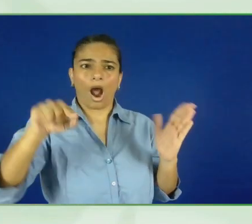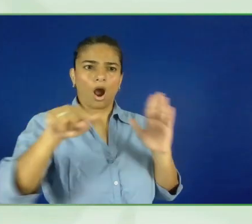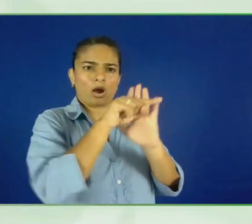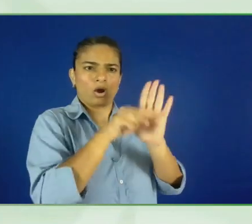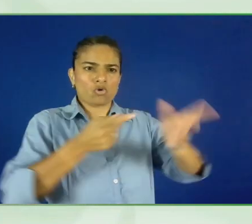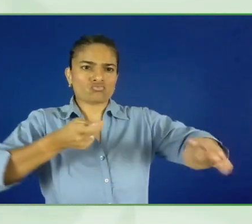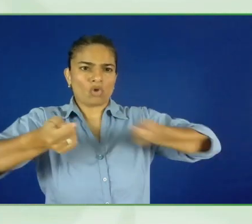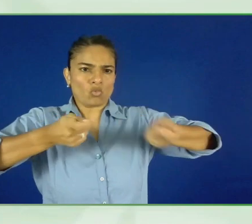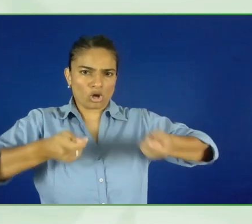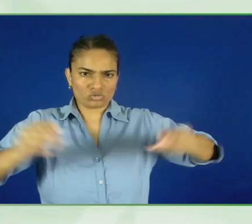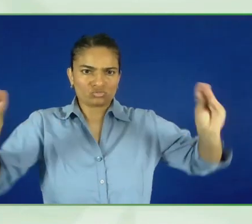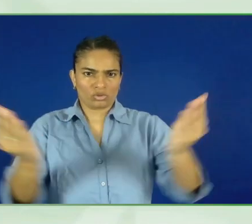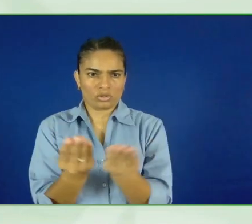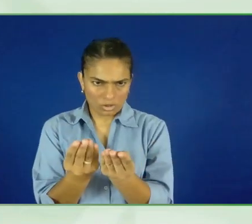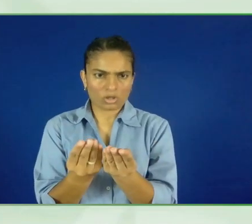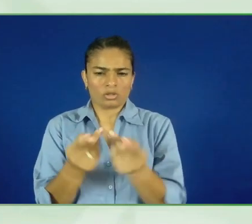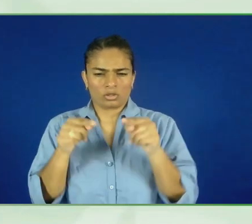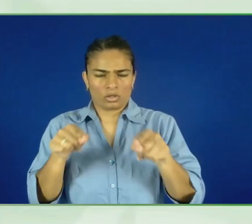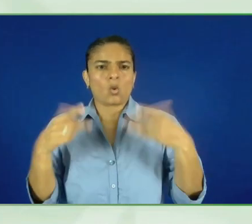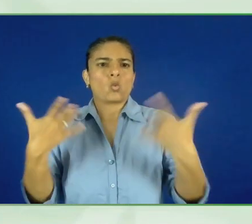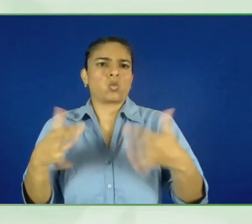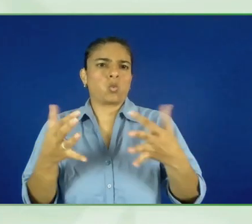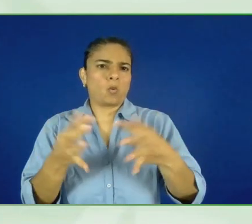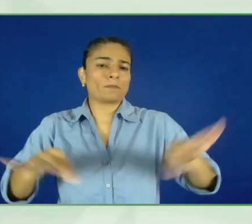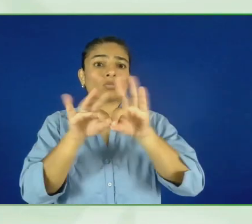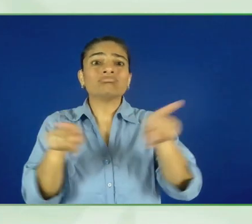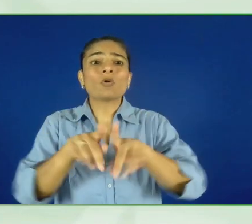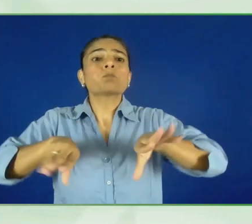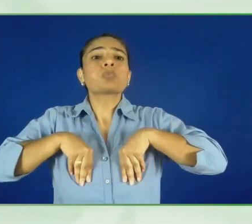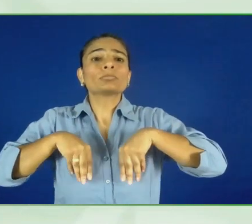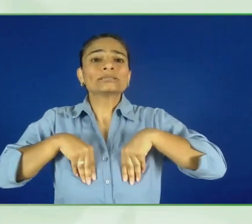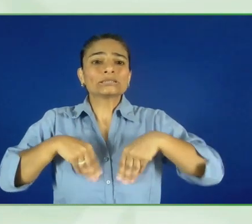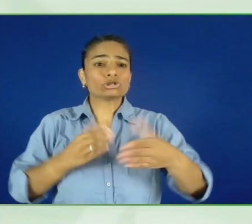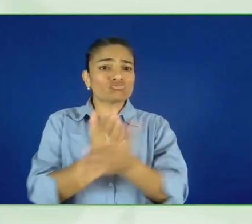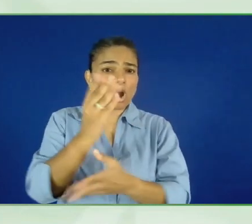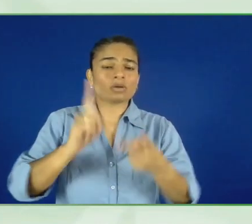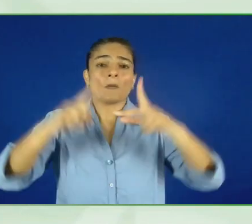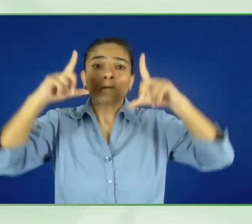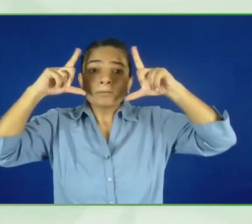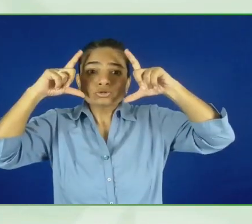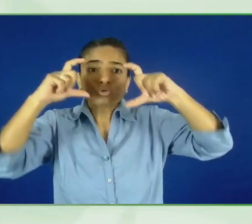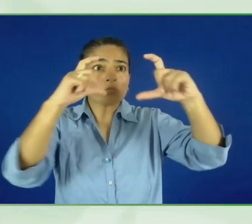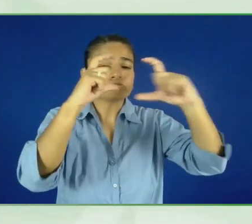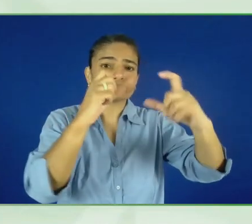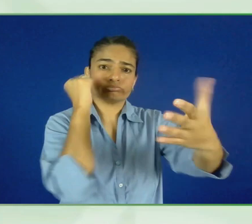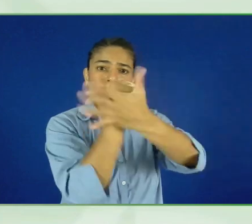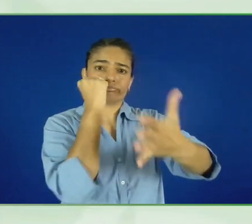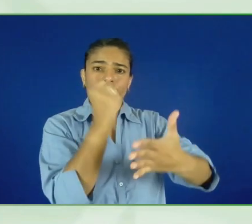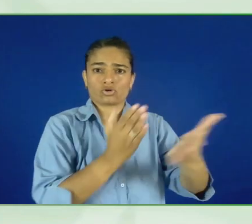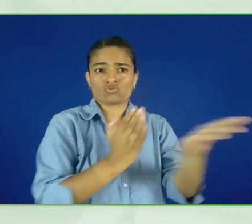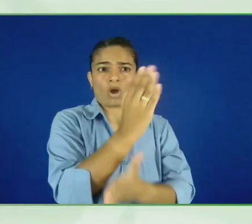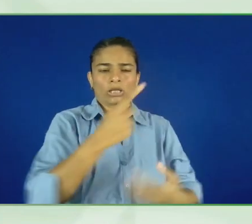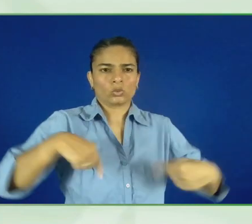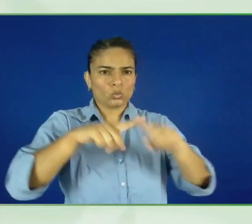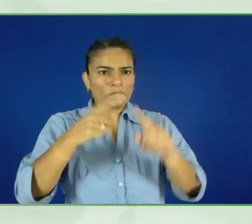are picture, copyright, source rights, so there's a lot to consider. But we don't want to frighten you off. We have other sessions here as well that